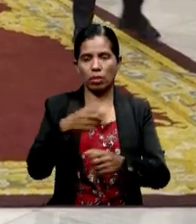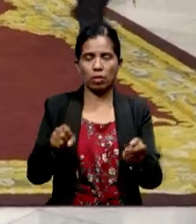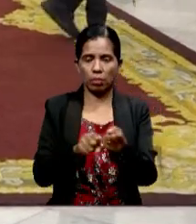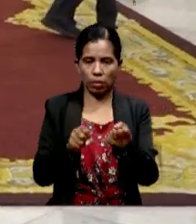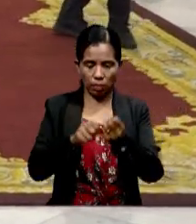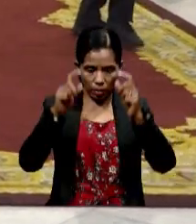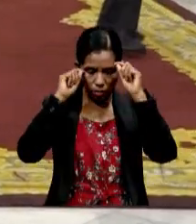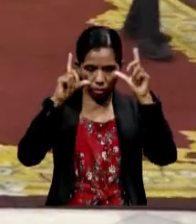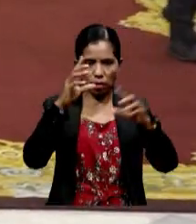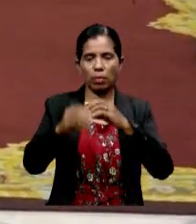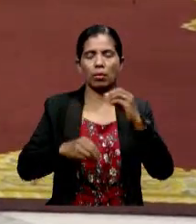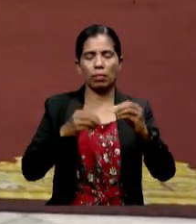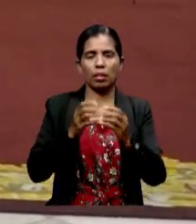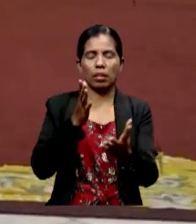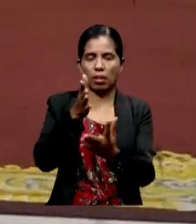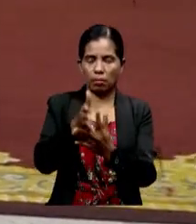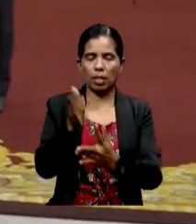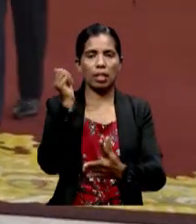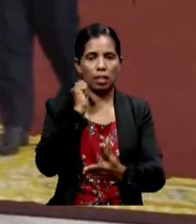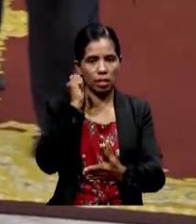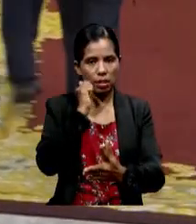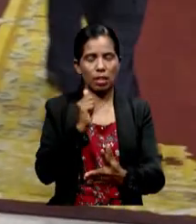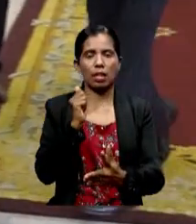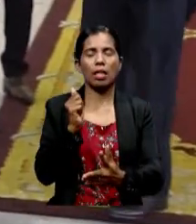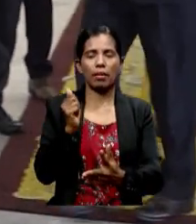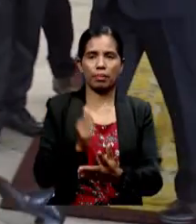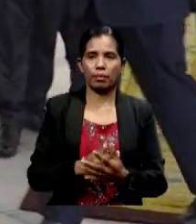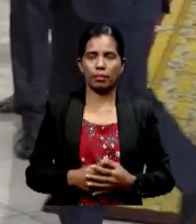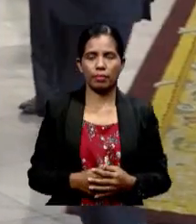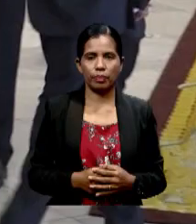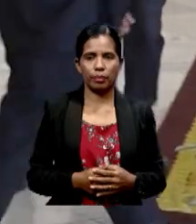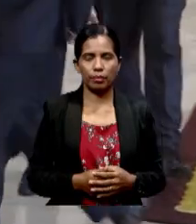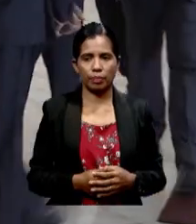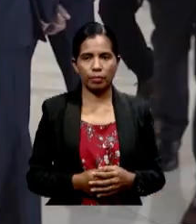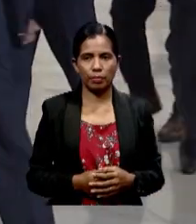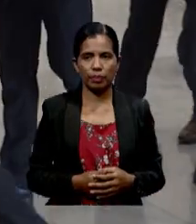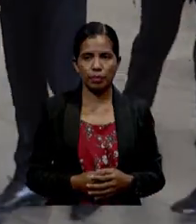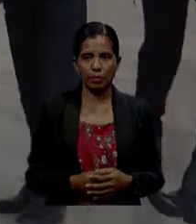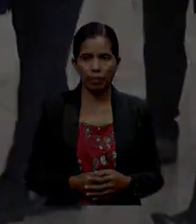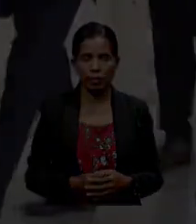Timor-Leste conaba adesão ba nação ASEAN. Bem-vinda, Ximenes, Jemen.